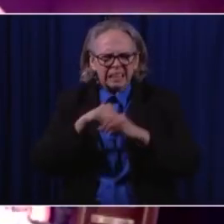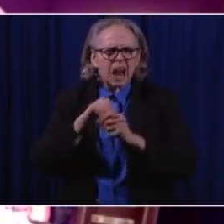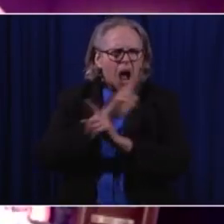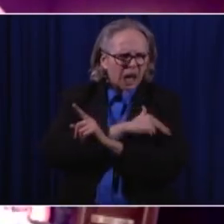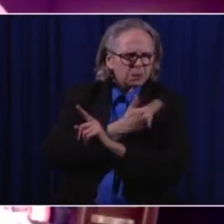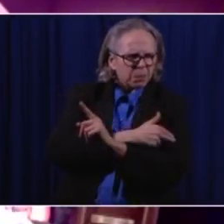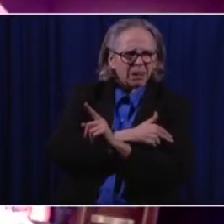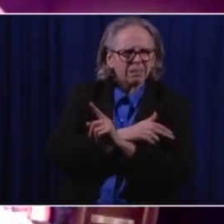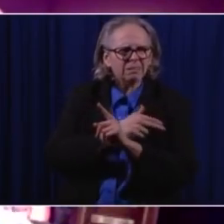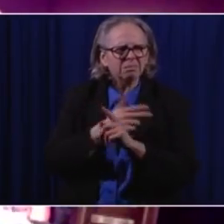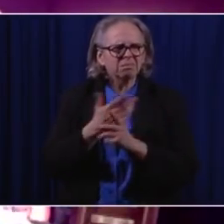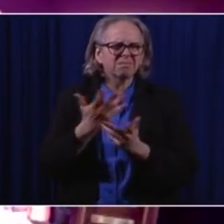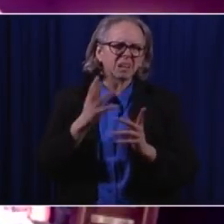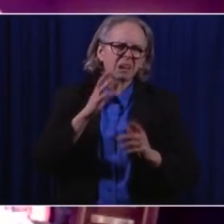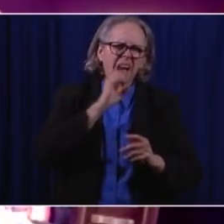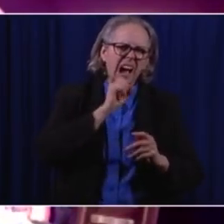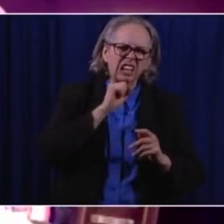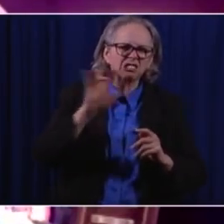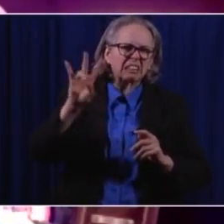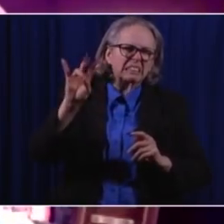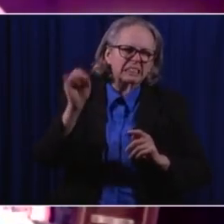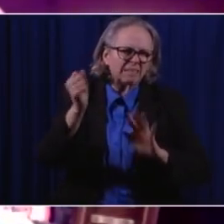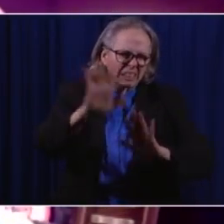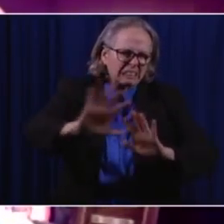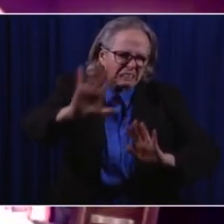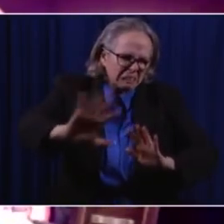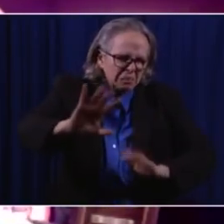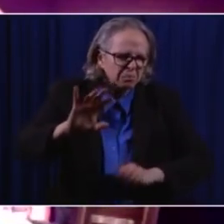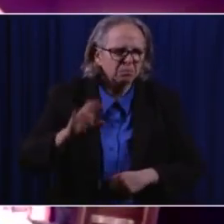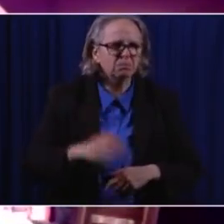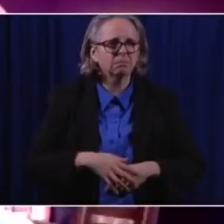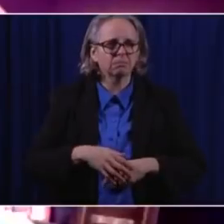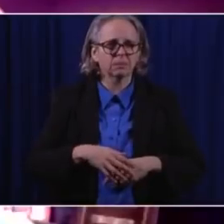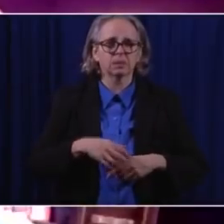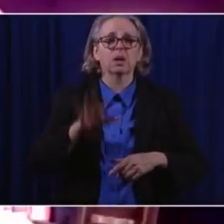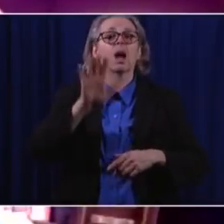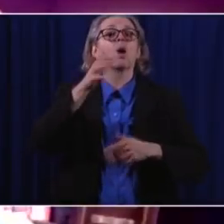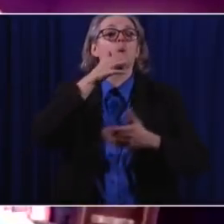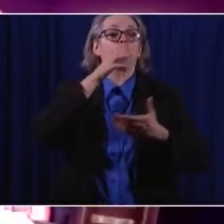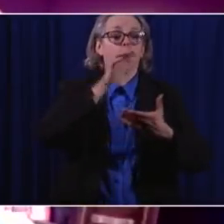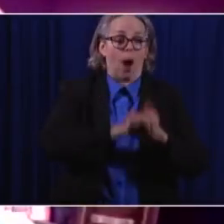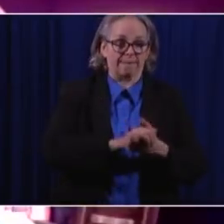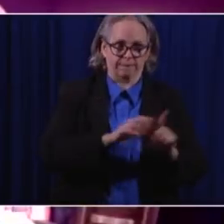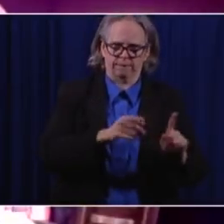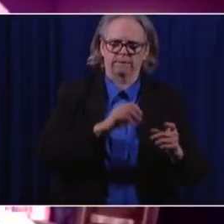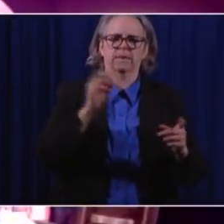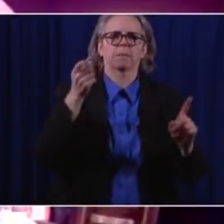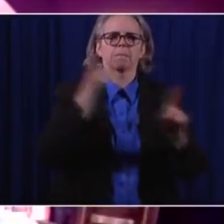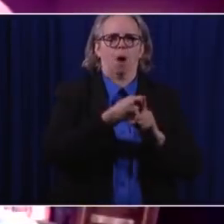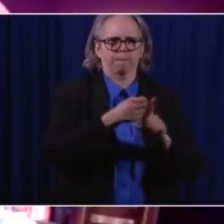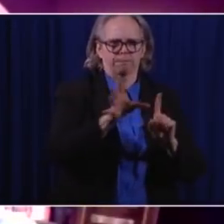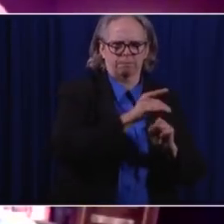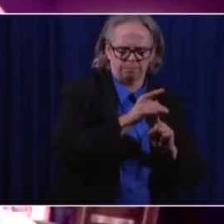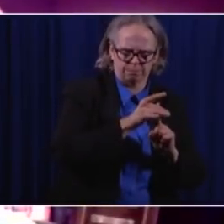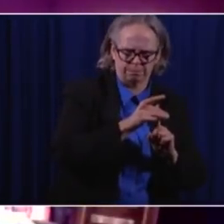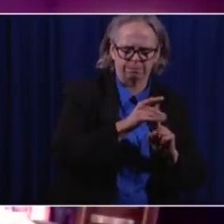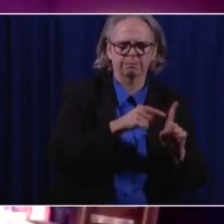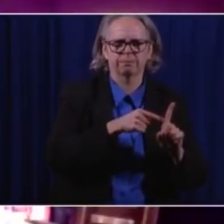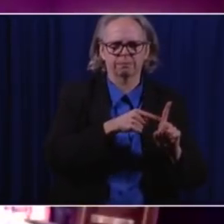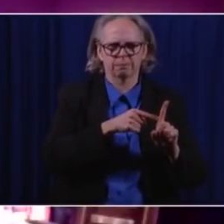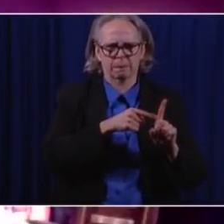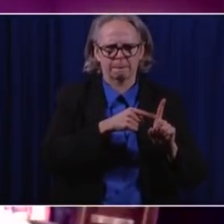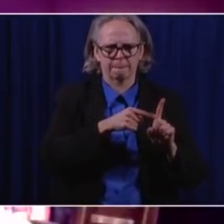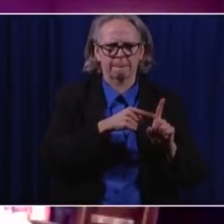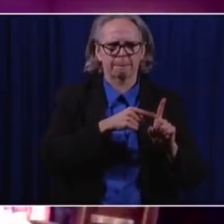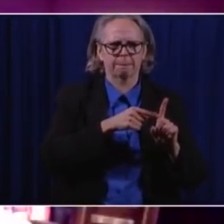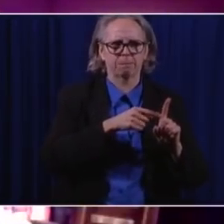older gentleman in his early 70s. His wife also had COVID. They lived alone together. He had to be hospitalized. That meant